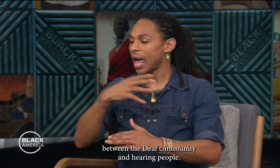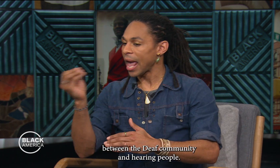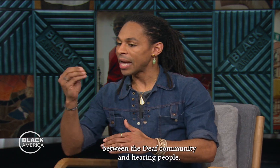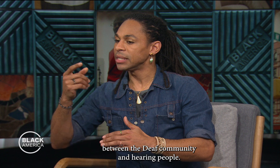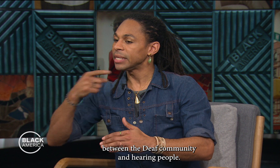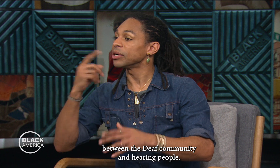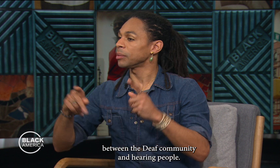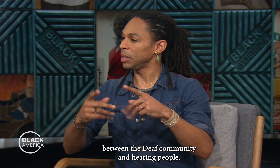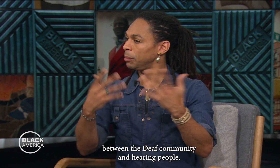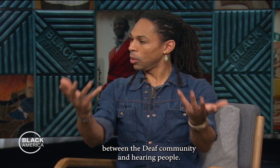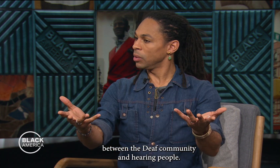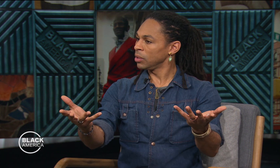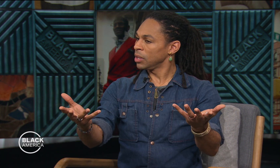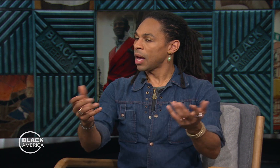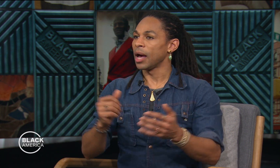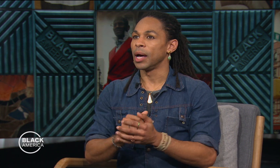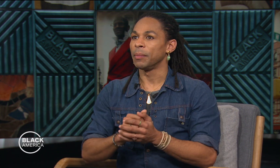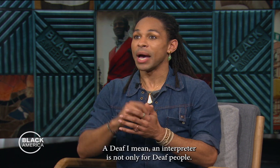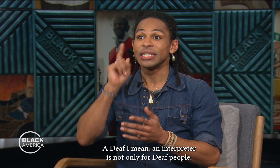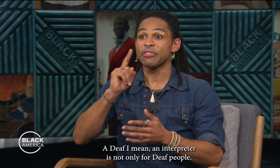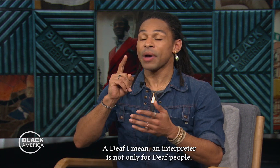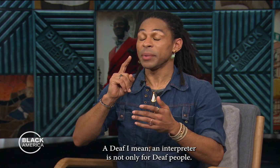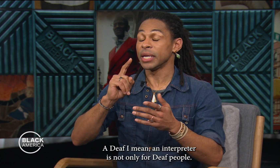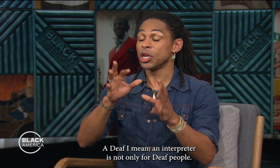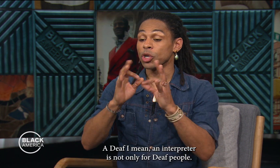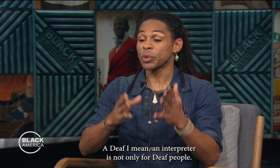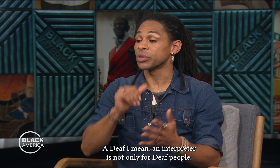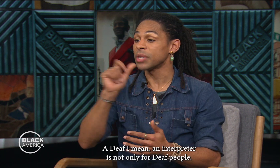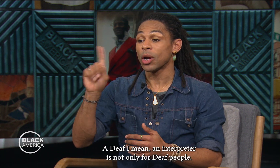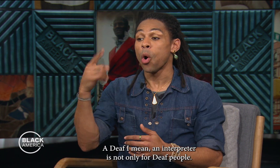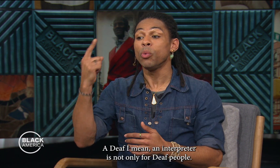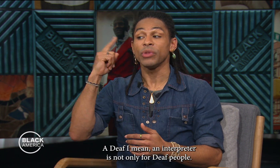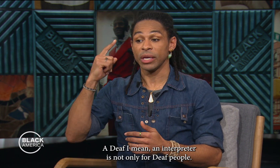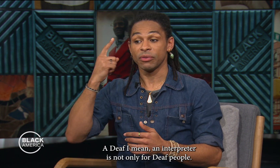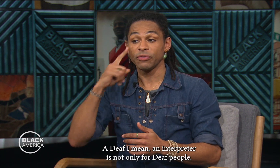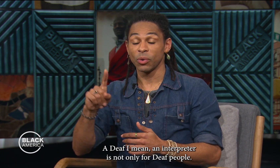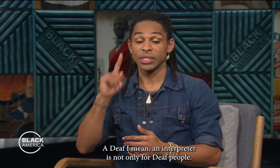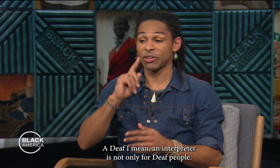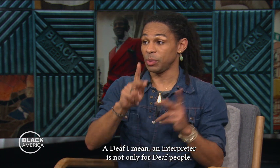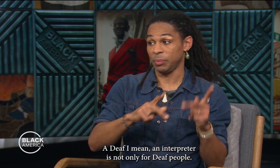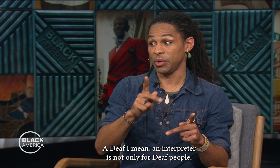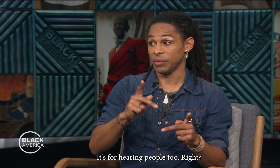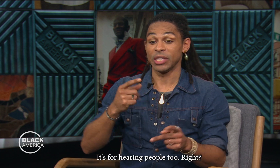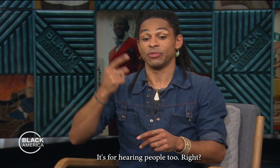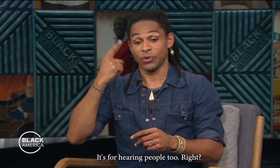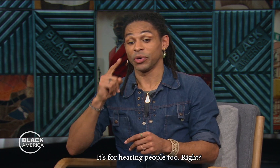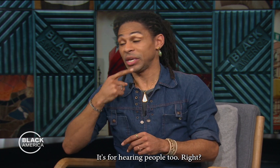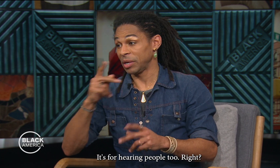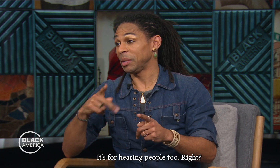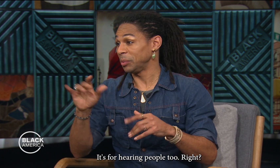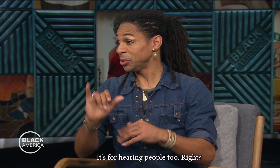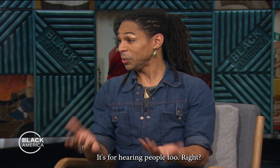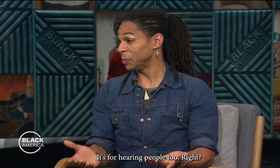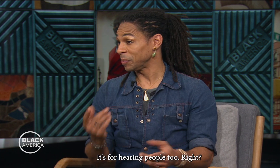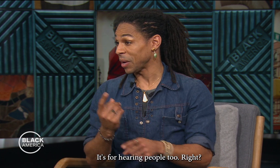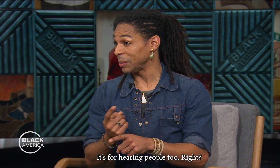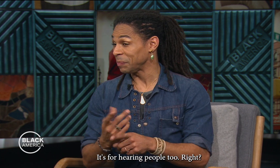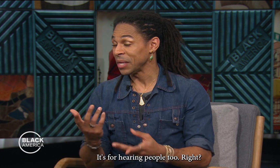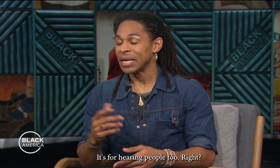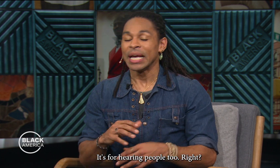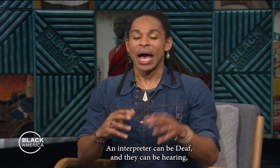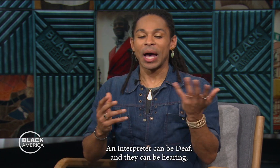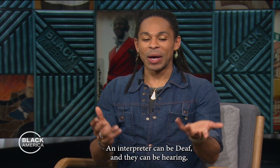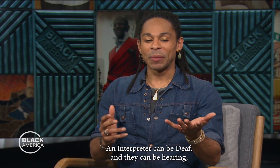community and hearing people. An interpreter is not only for deaf people, it's for hearing people too,